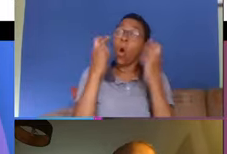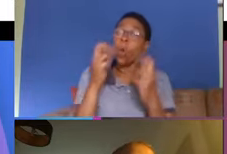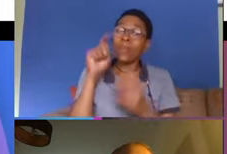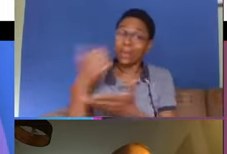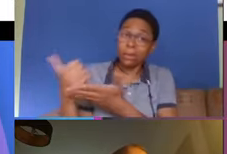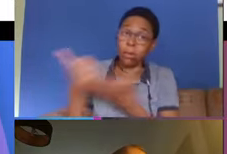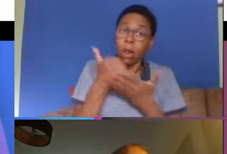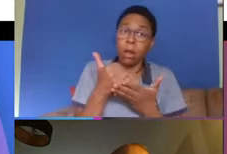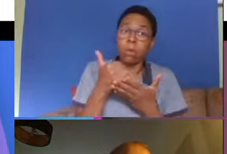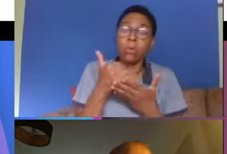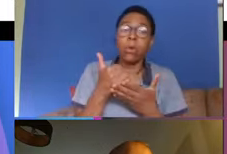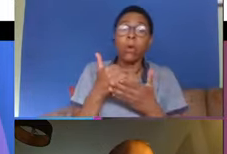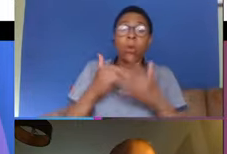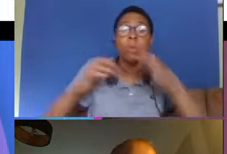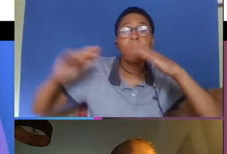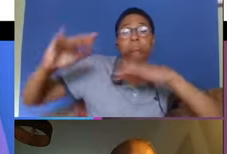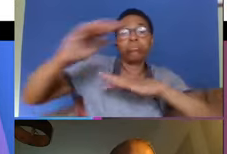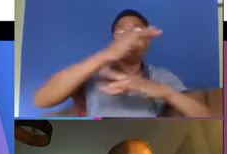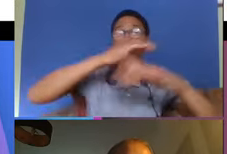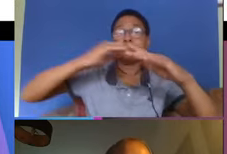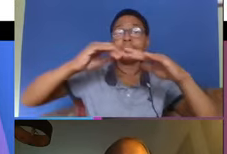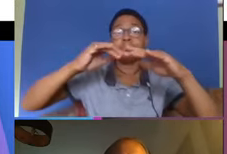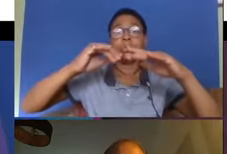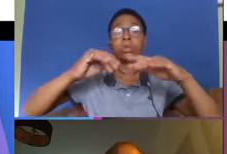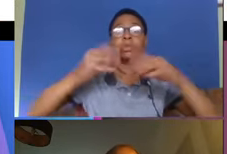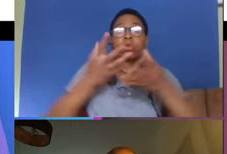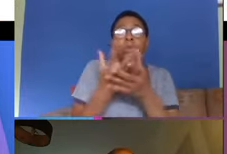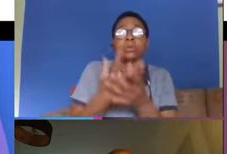and reduction in the concentration.